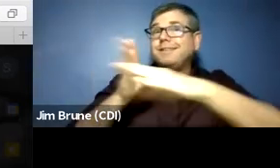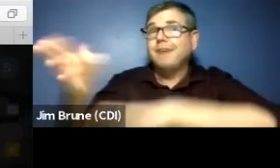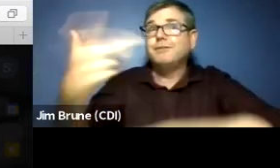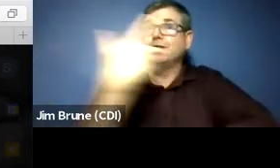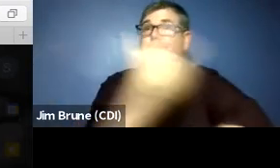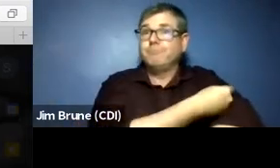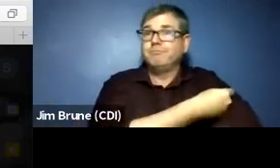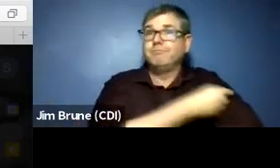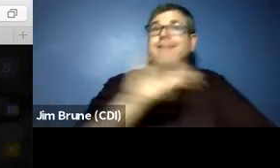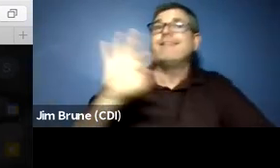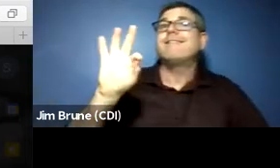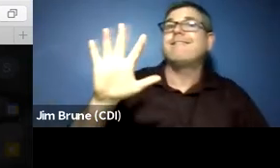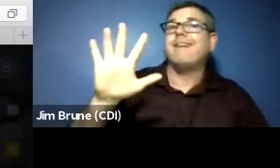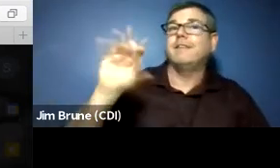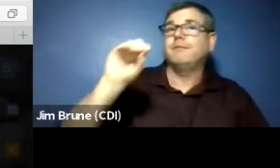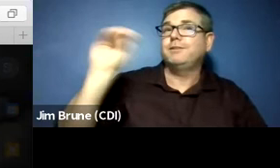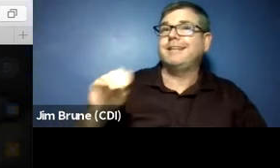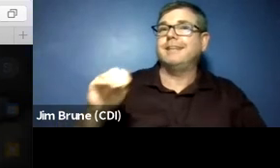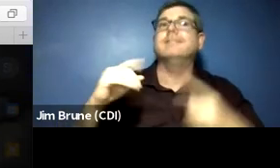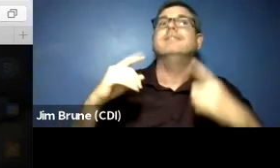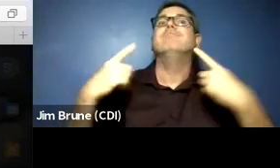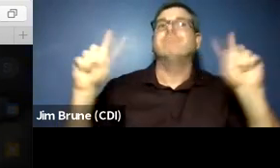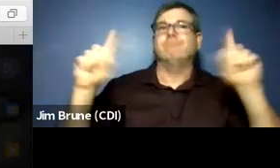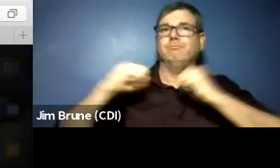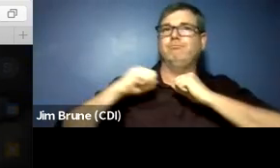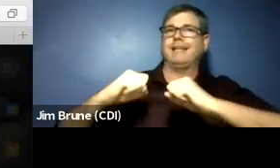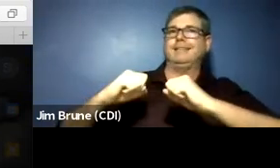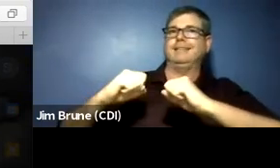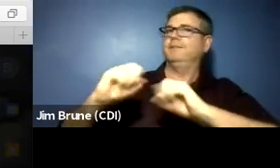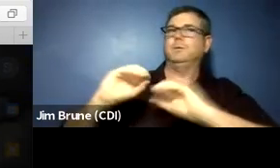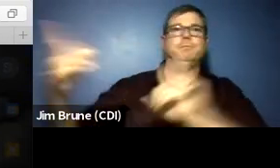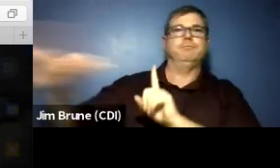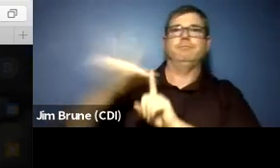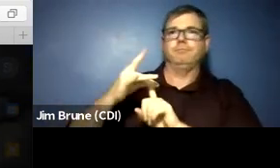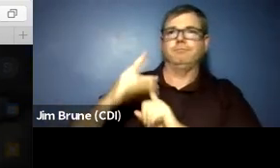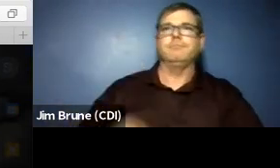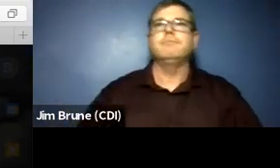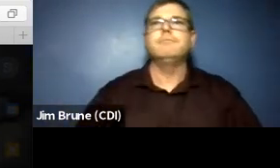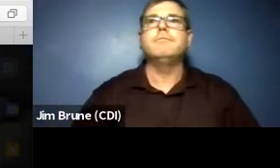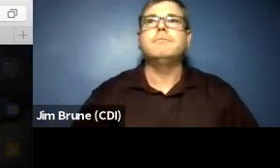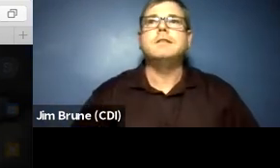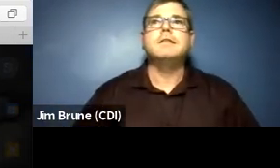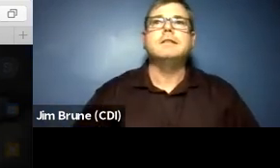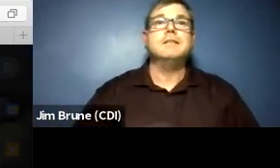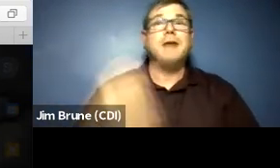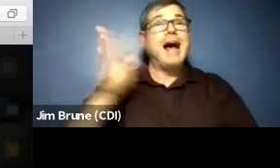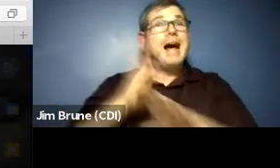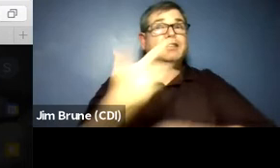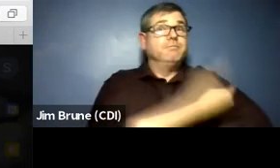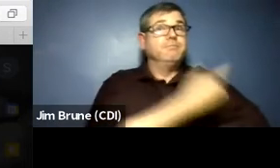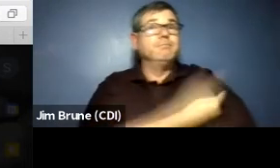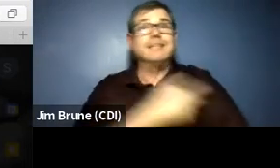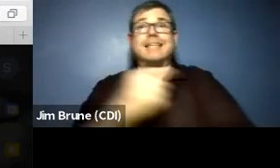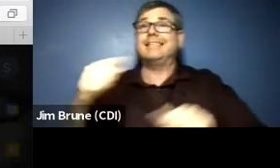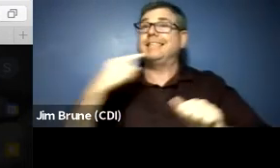whole family is vaccinated, then maybe you guys could say, you know what, we're all vaccinated. We don't have to worry as